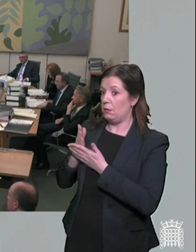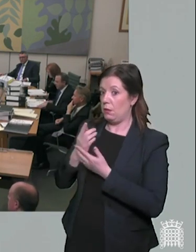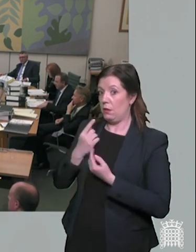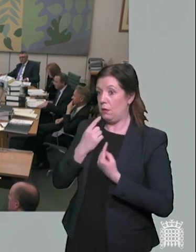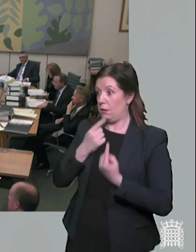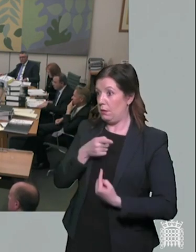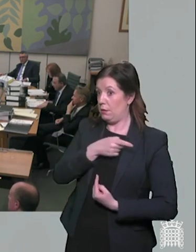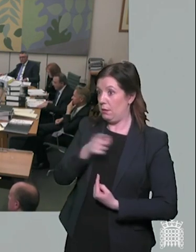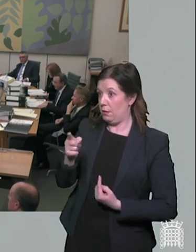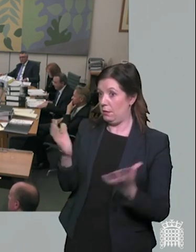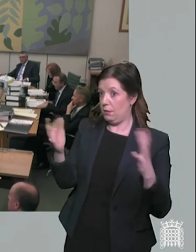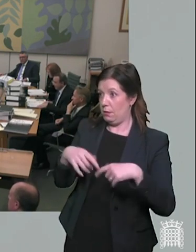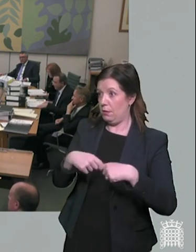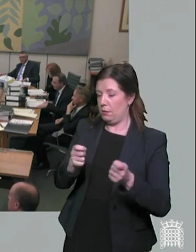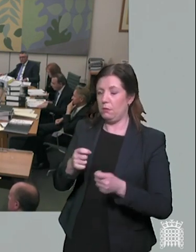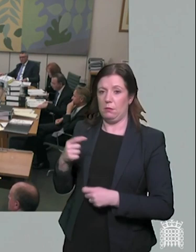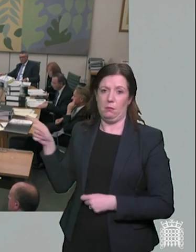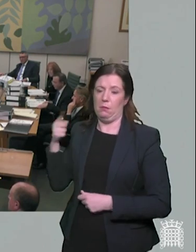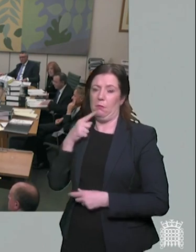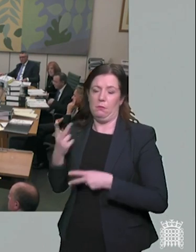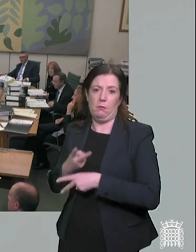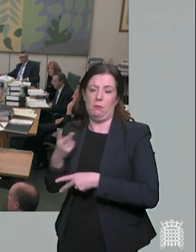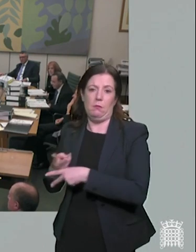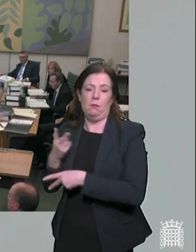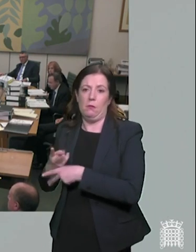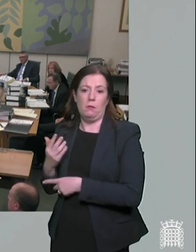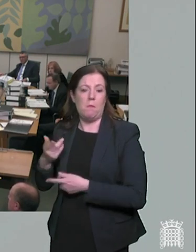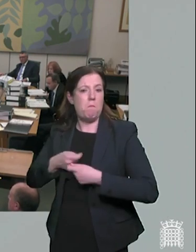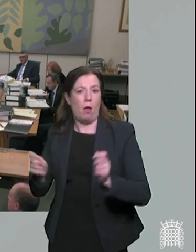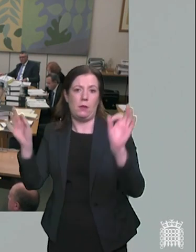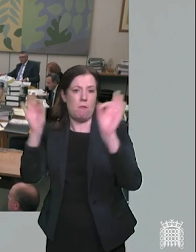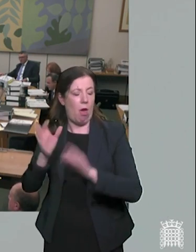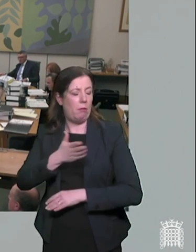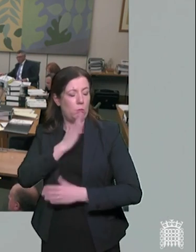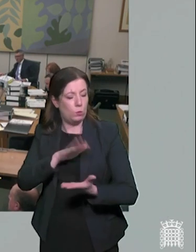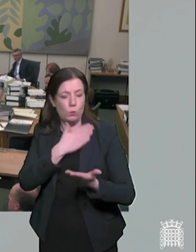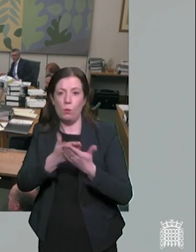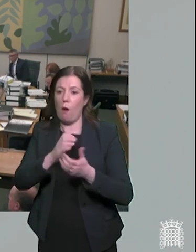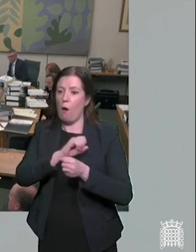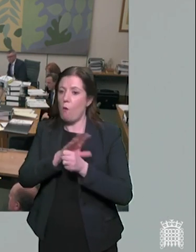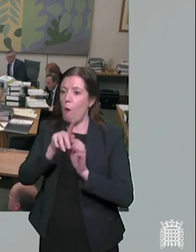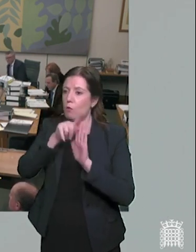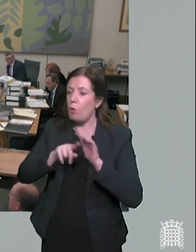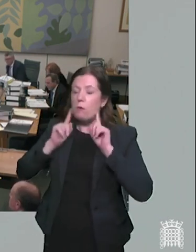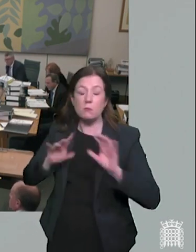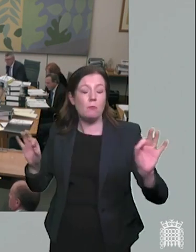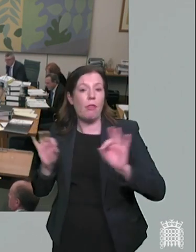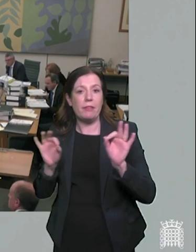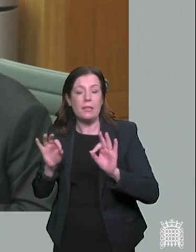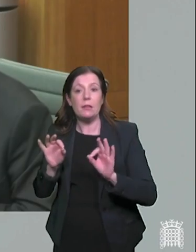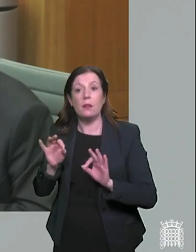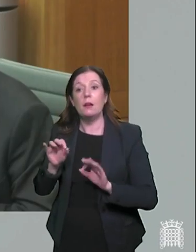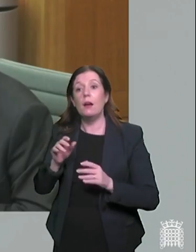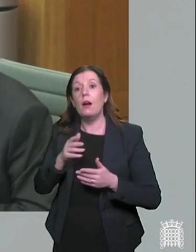emerged that there was no party and that no COVID rules were broken." In response to subsequent questions, you